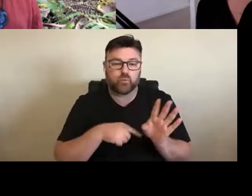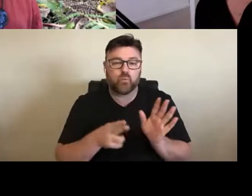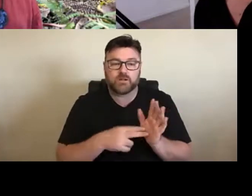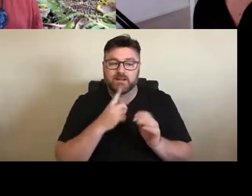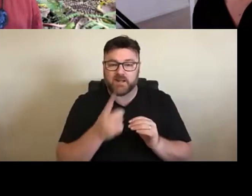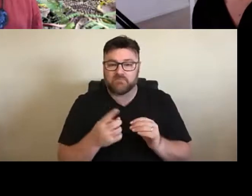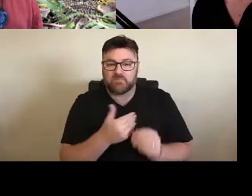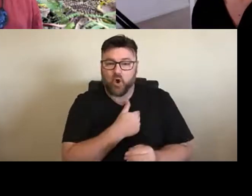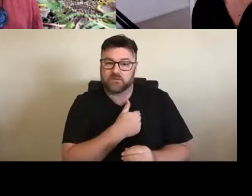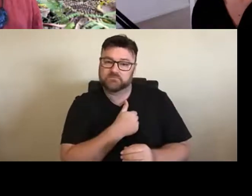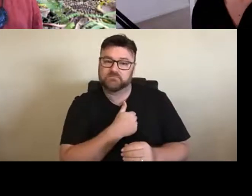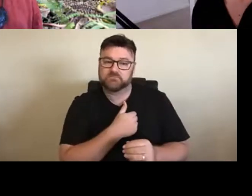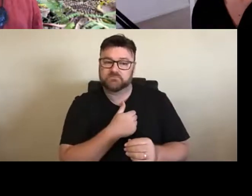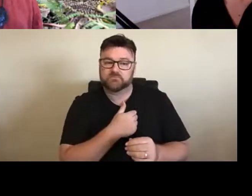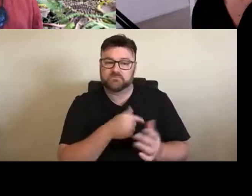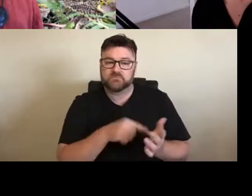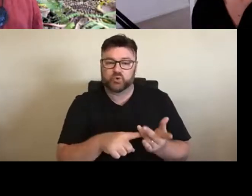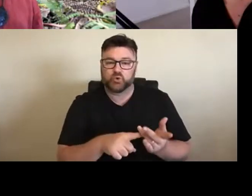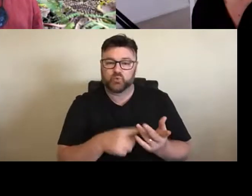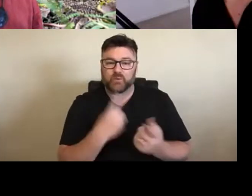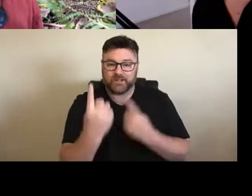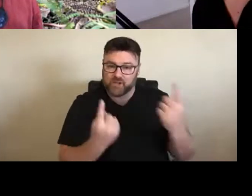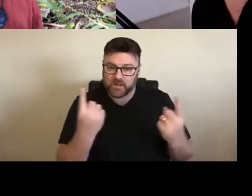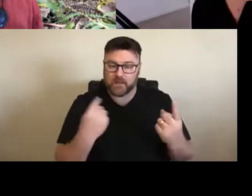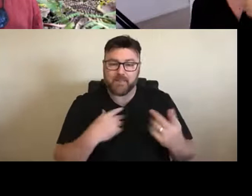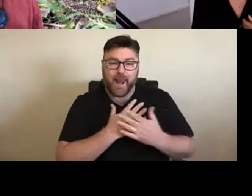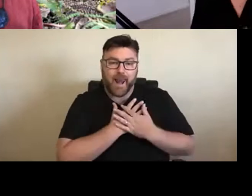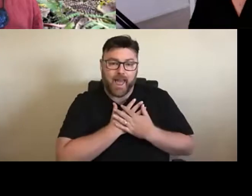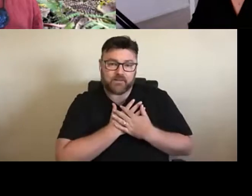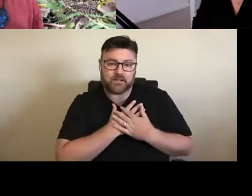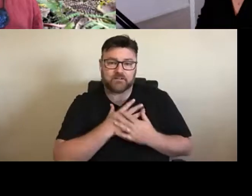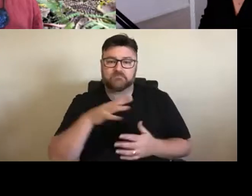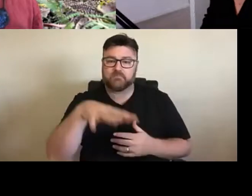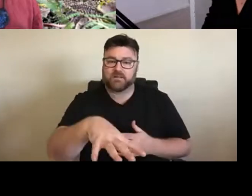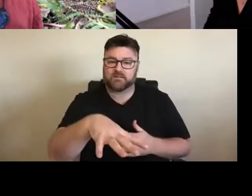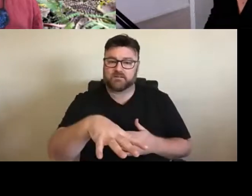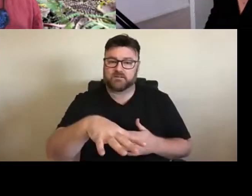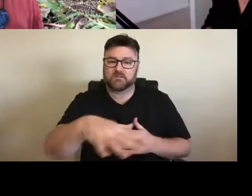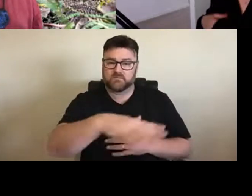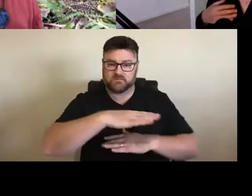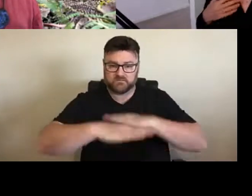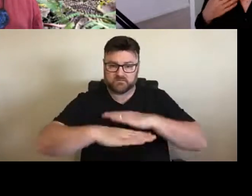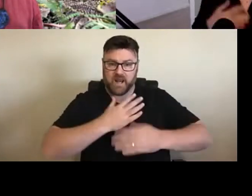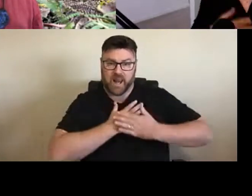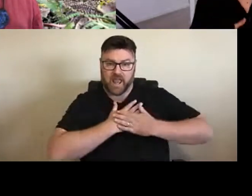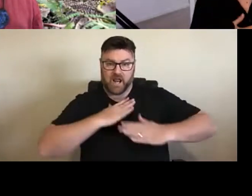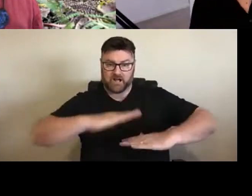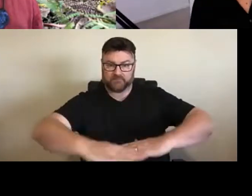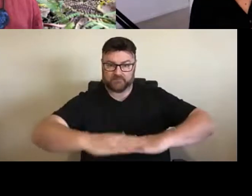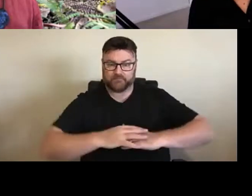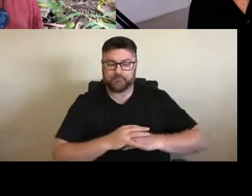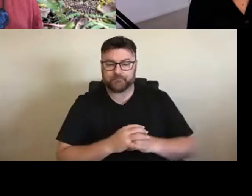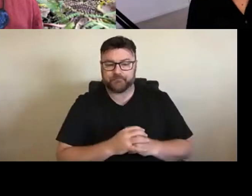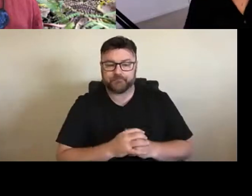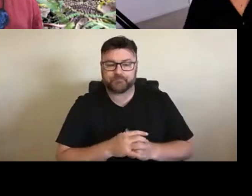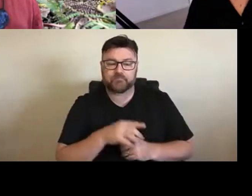kindness to each other, but also loving the place, you know, loving that country. And that is a word that I